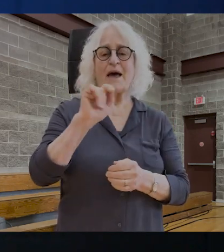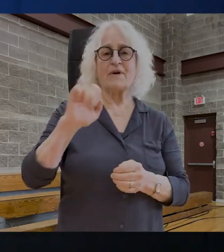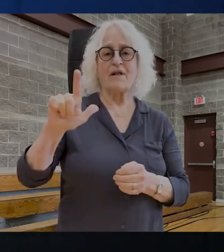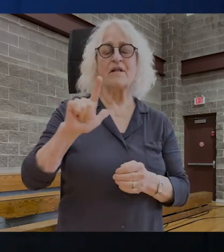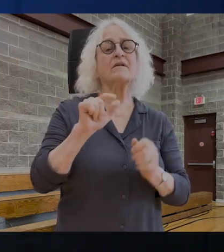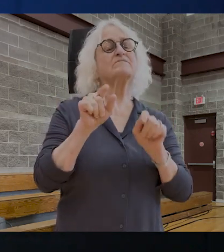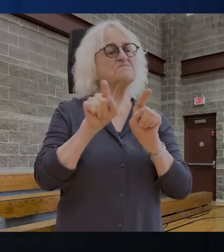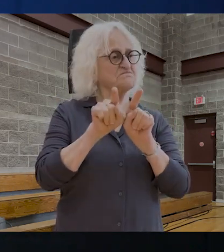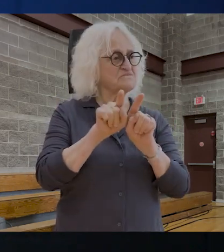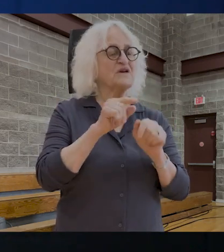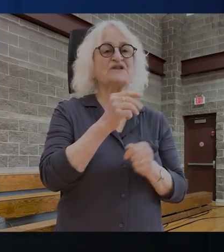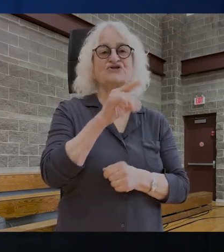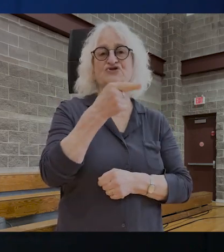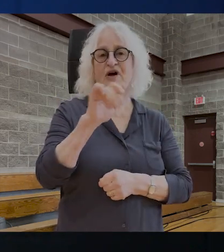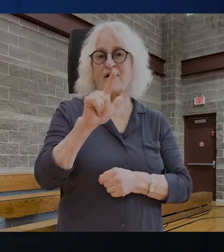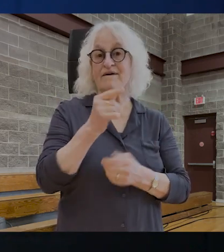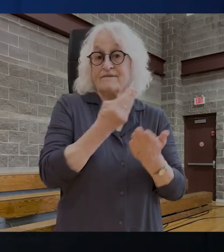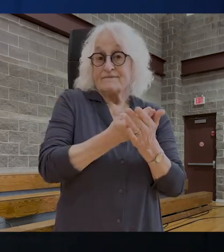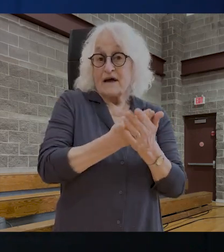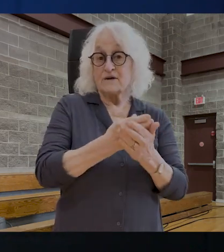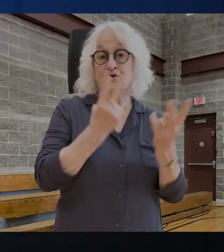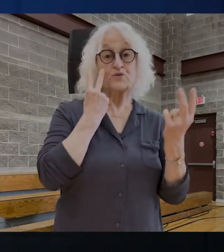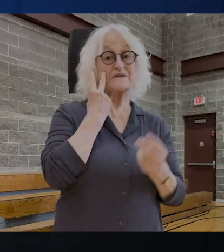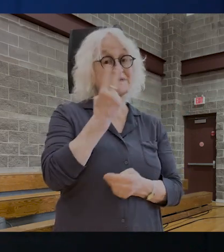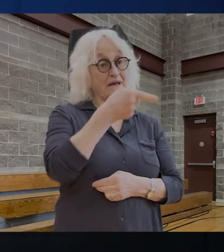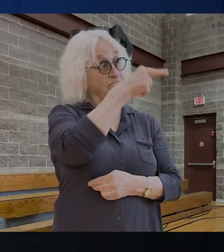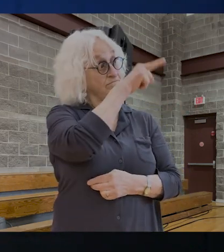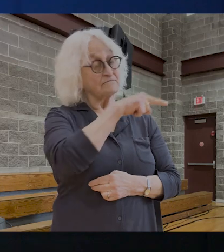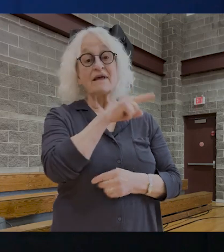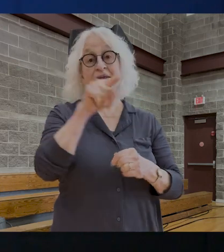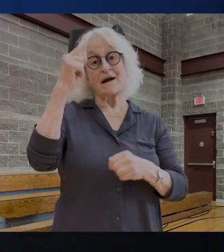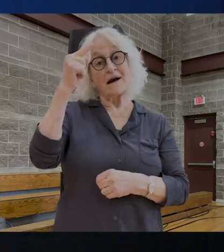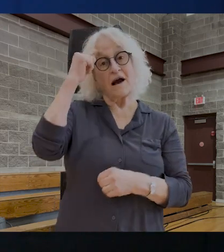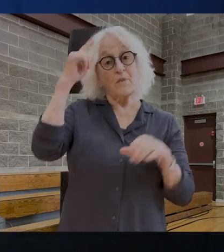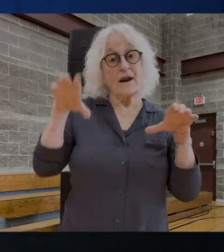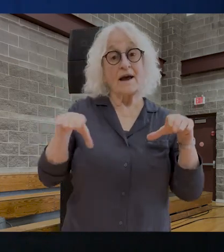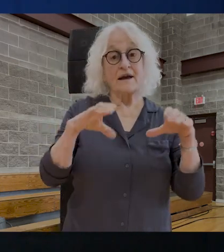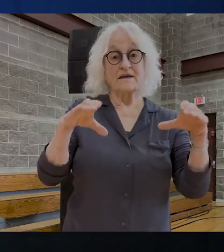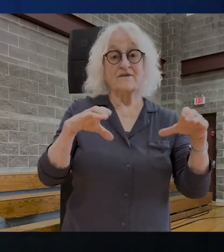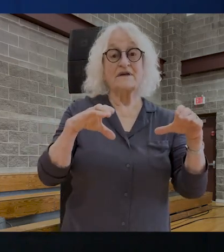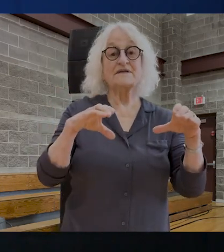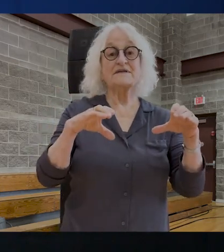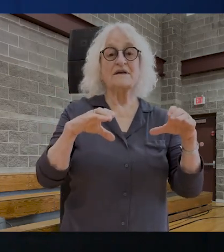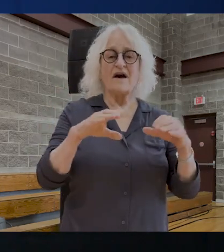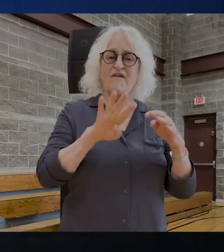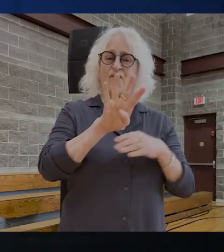the general fund. You will see here for the governmental activities,